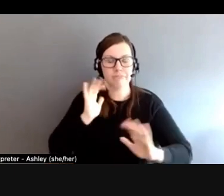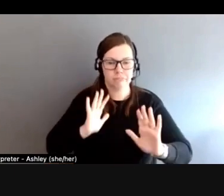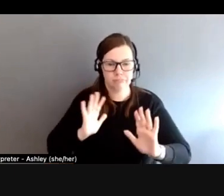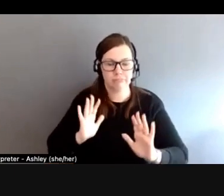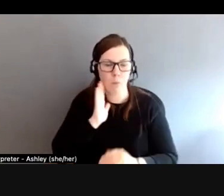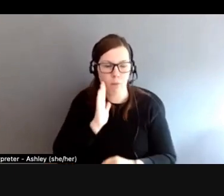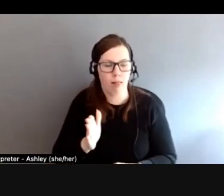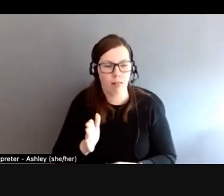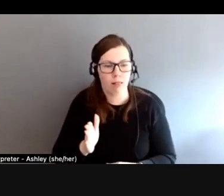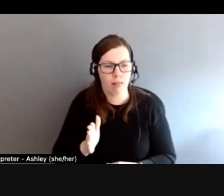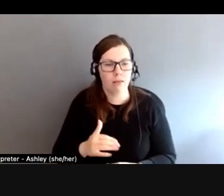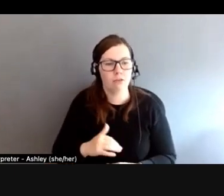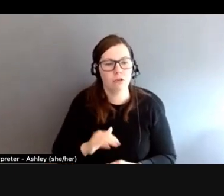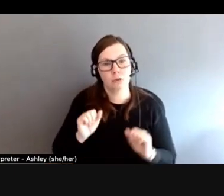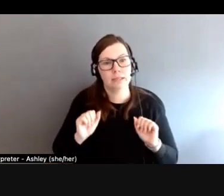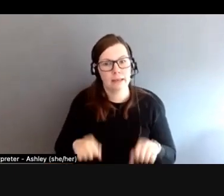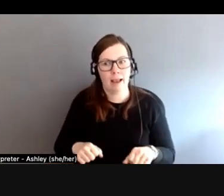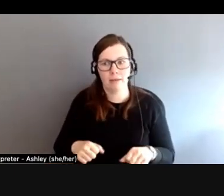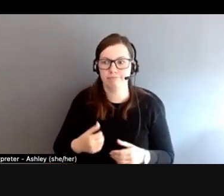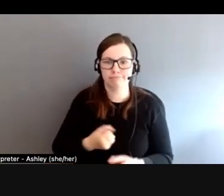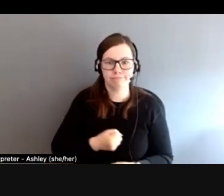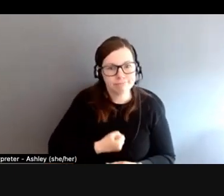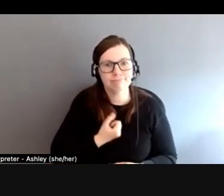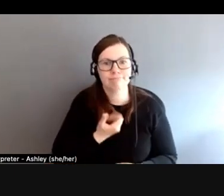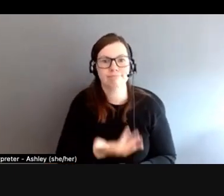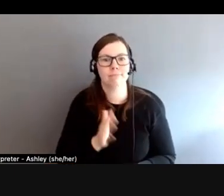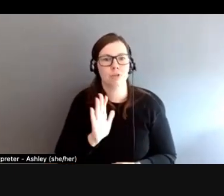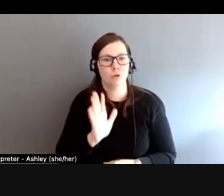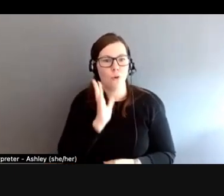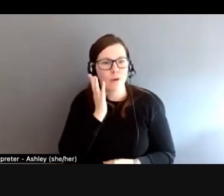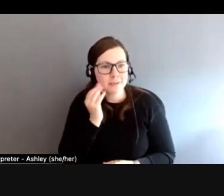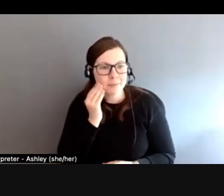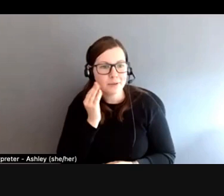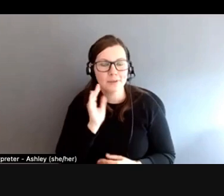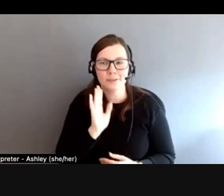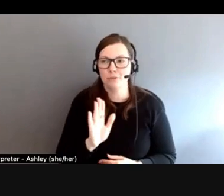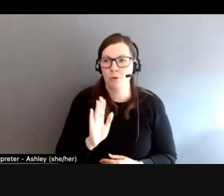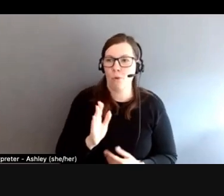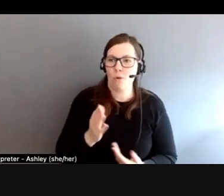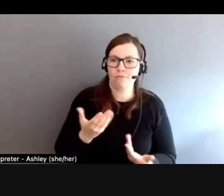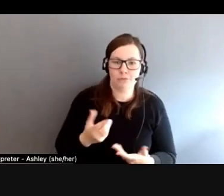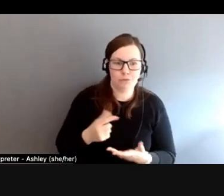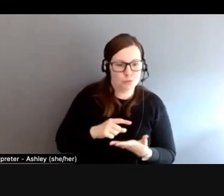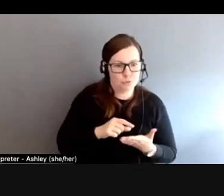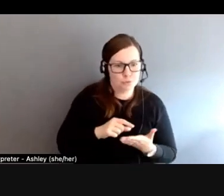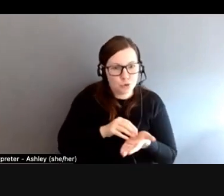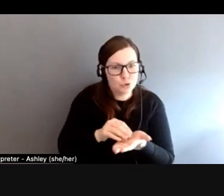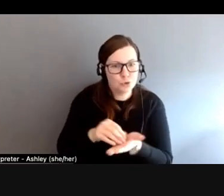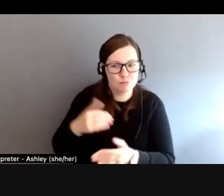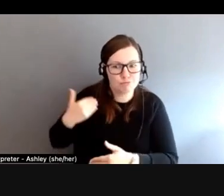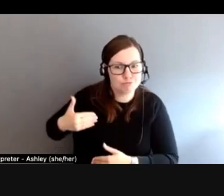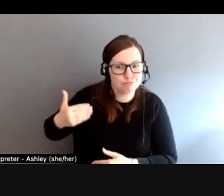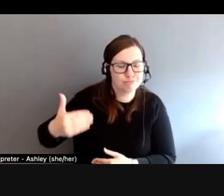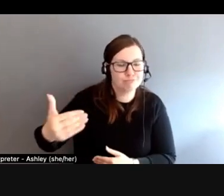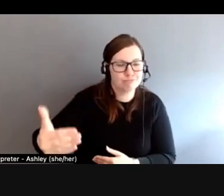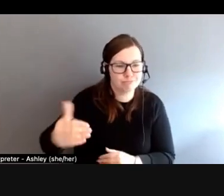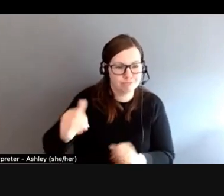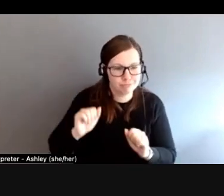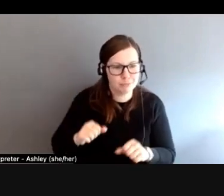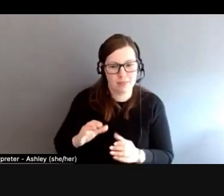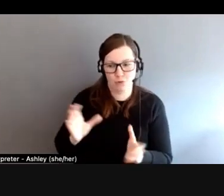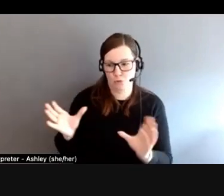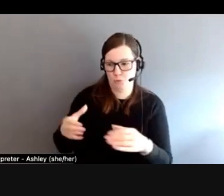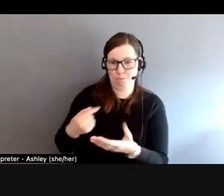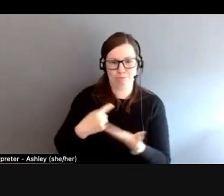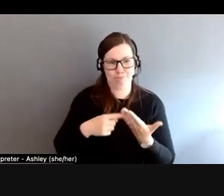that, share your stories maybe, or your experiences. And then when you finish, come back to us, to the main room, and we'll see if we